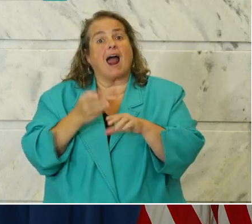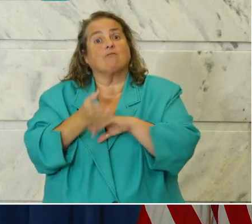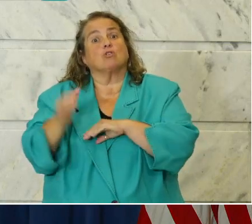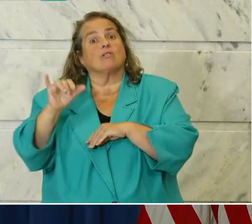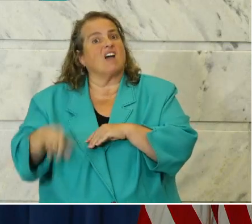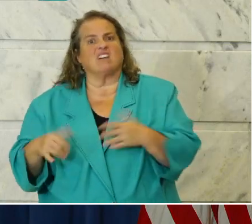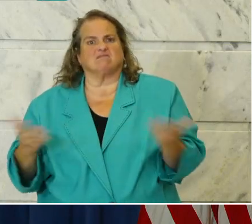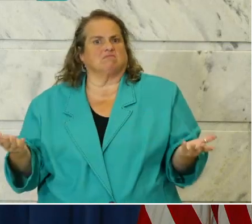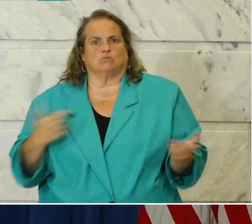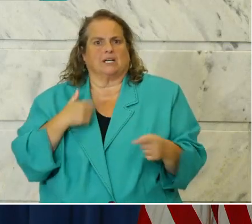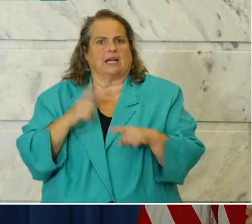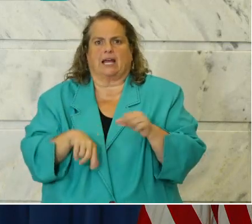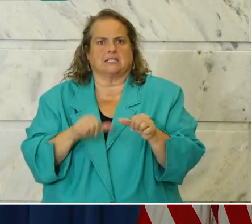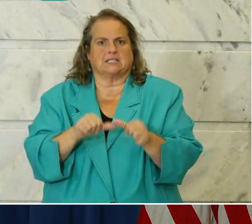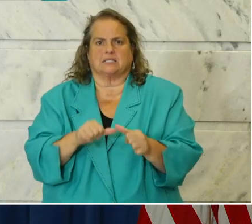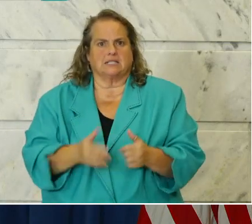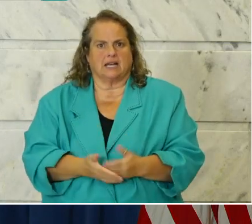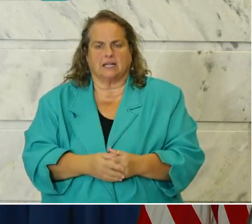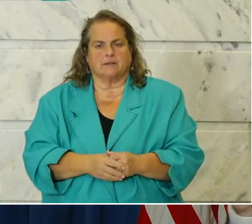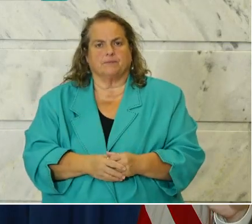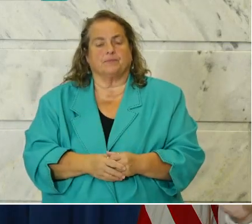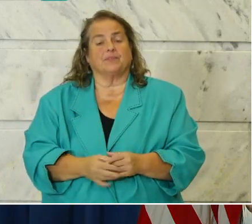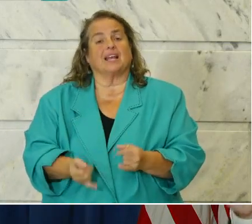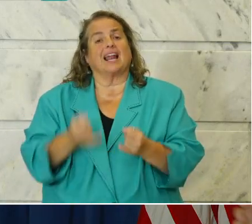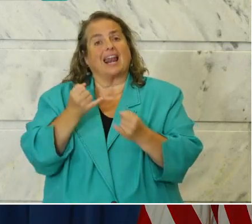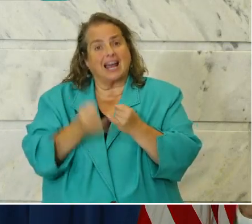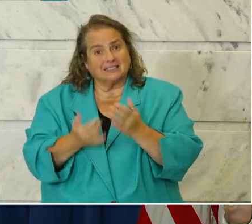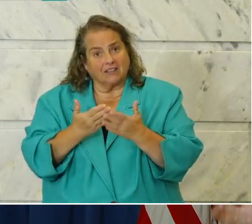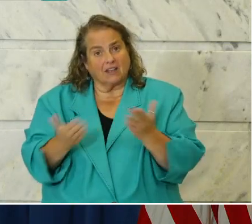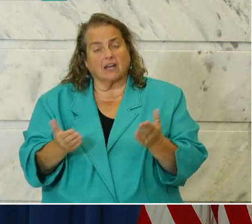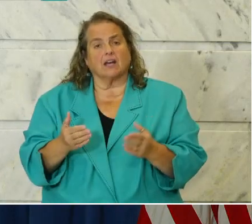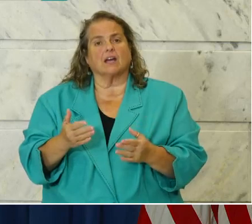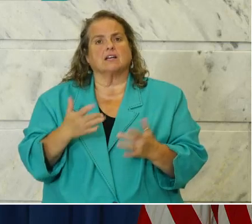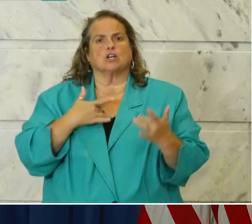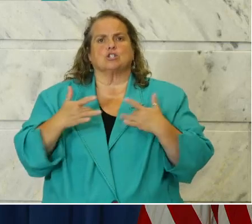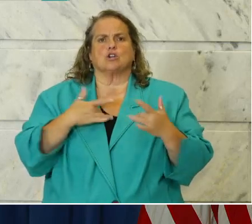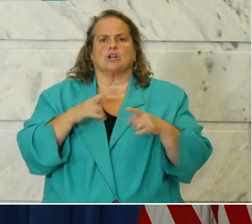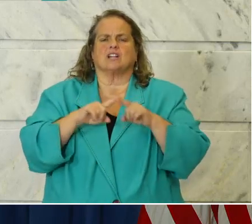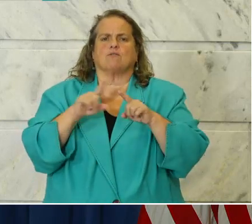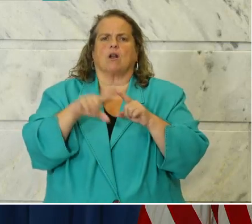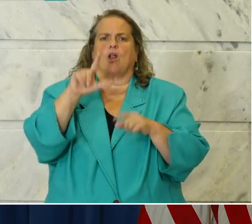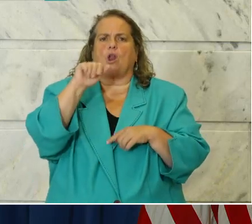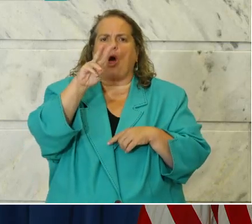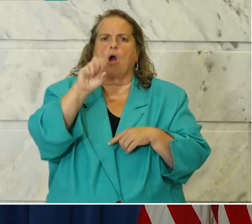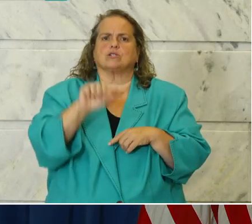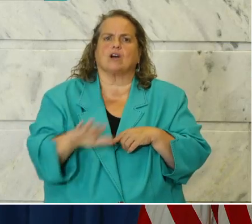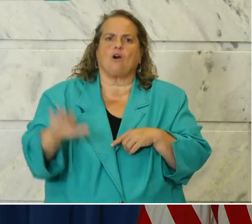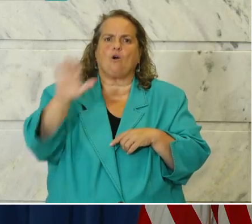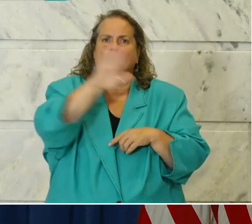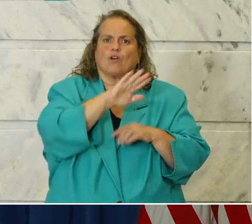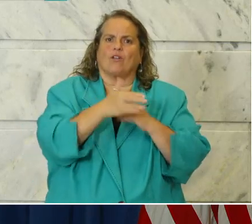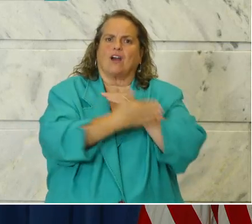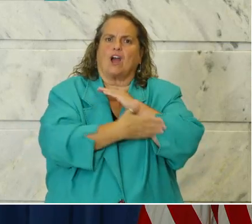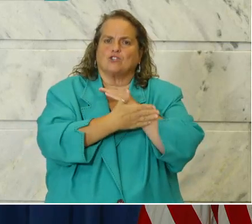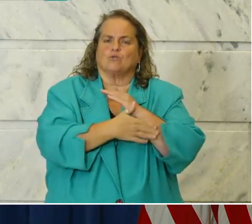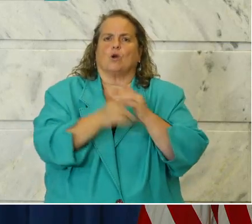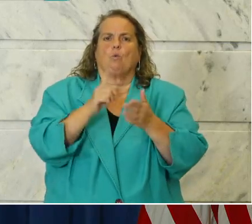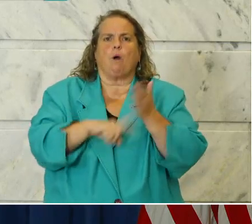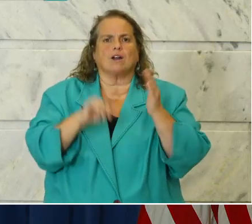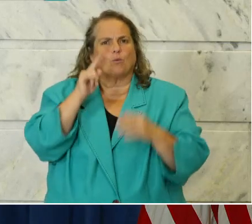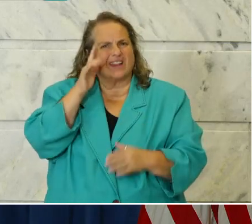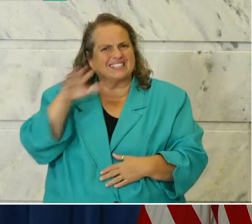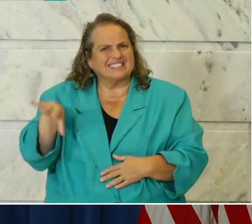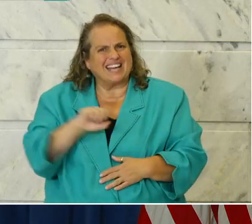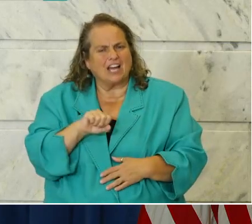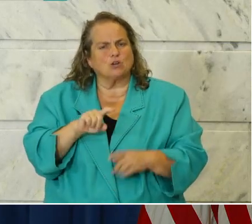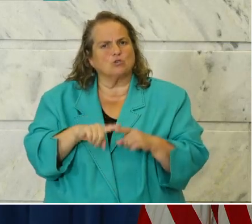last is concern about different state laws across the country and what it's going to take to put this into practice. And if we have to make any changes